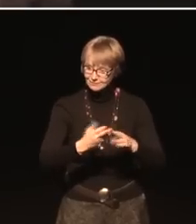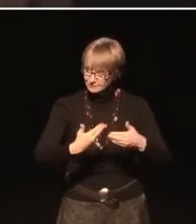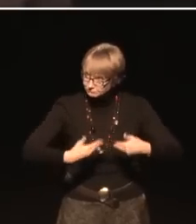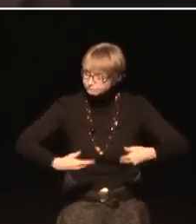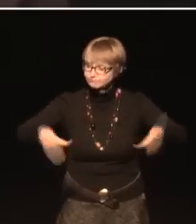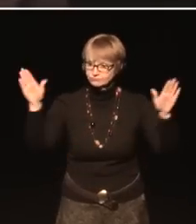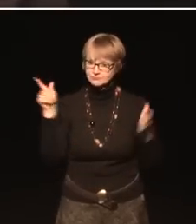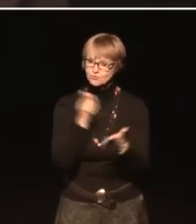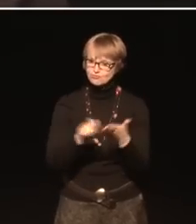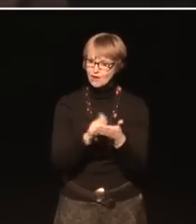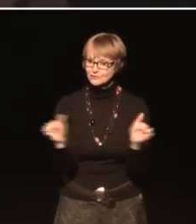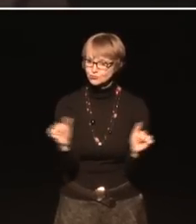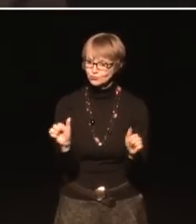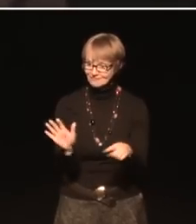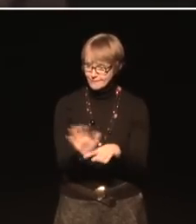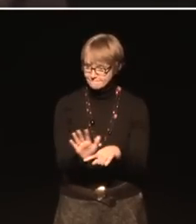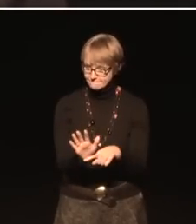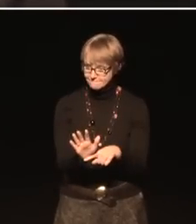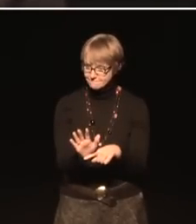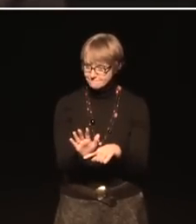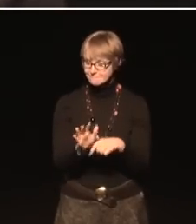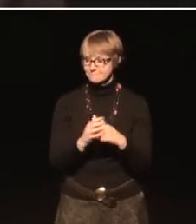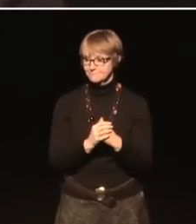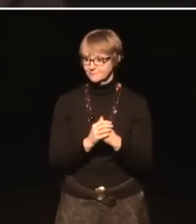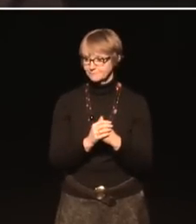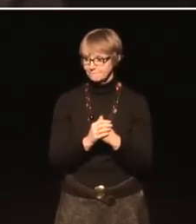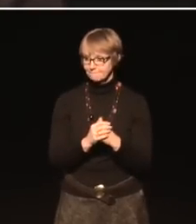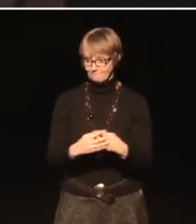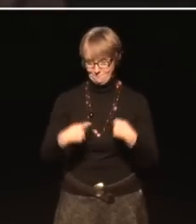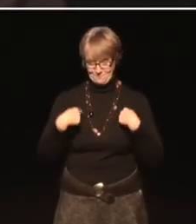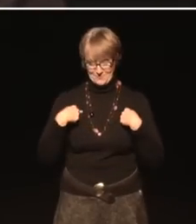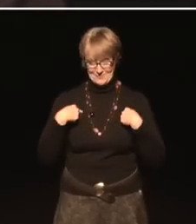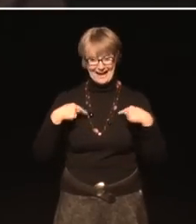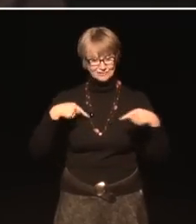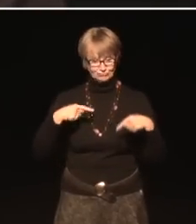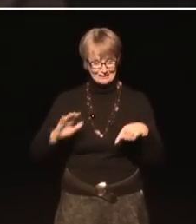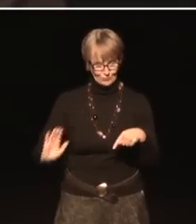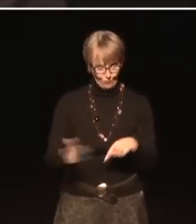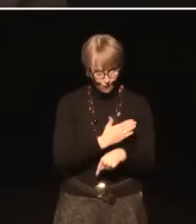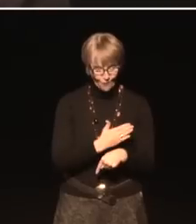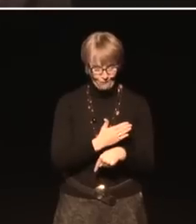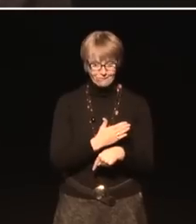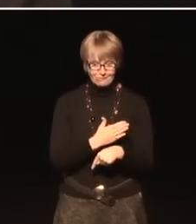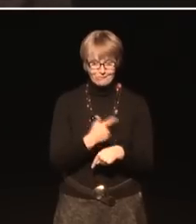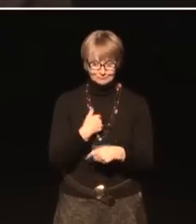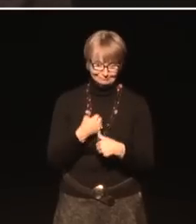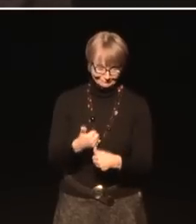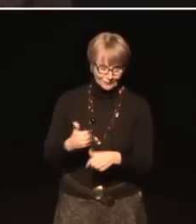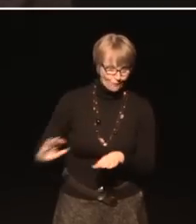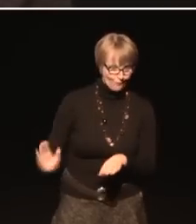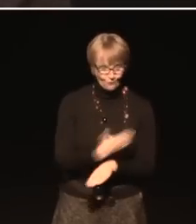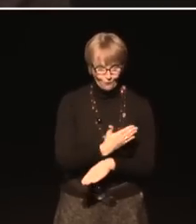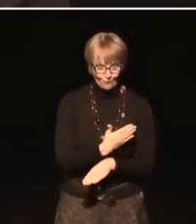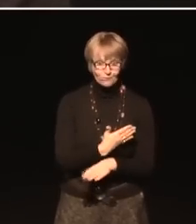them all, developed them all, I directed them all, and we produced that work. And